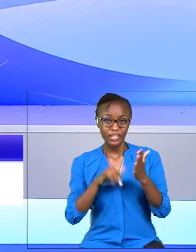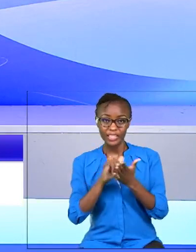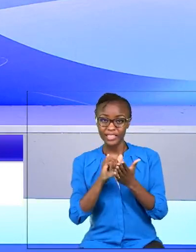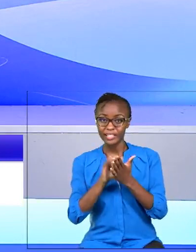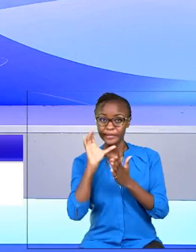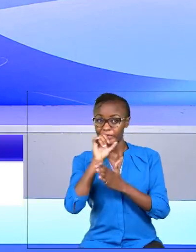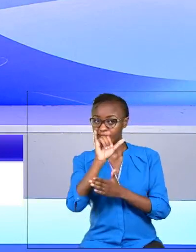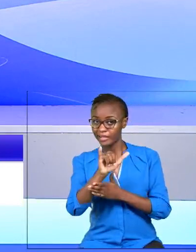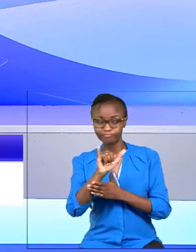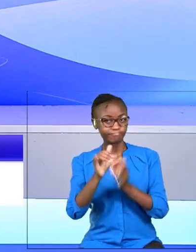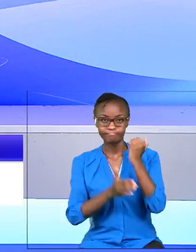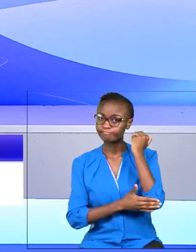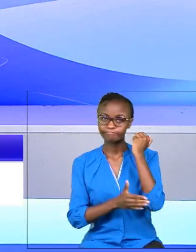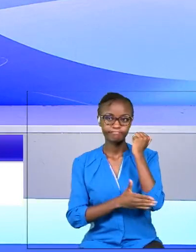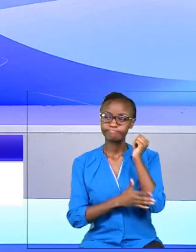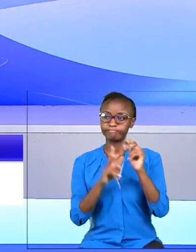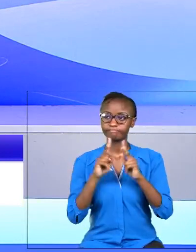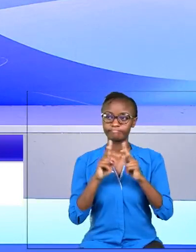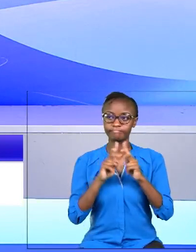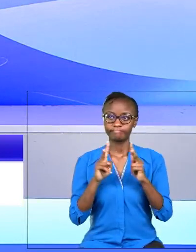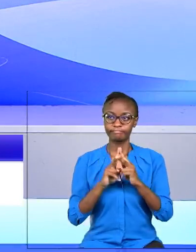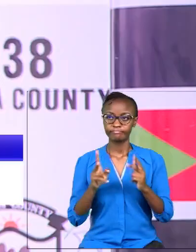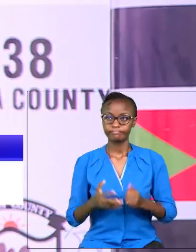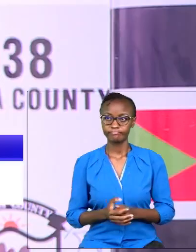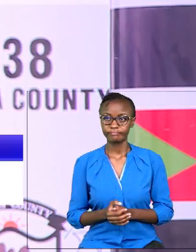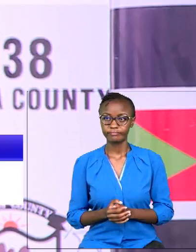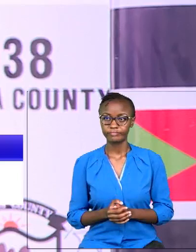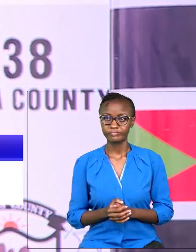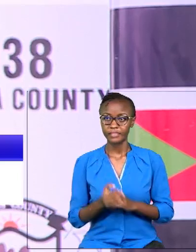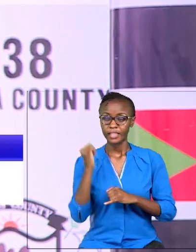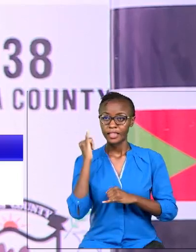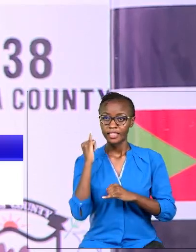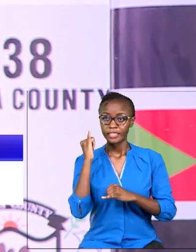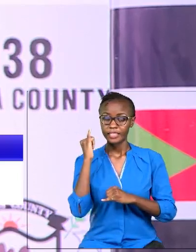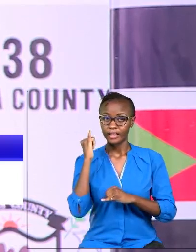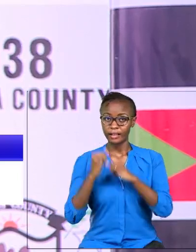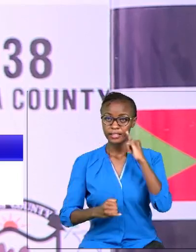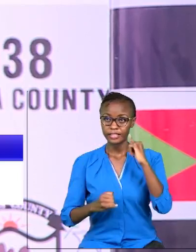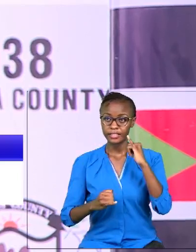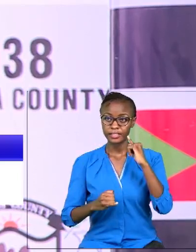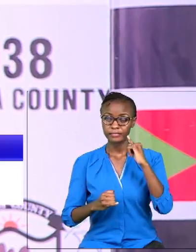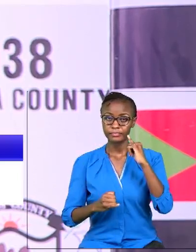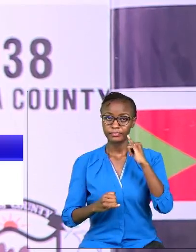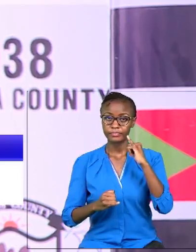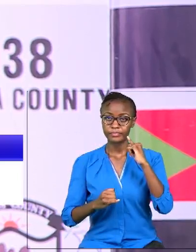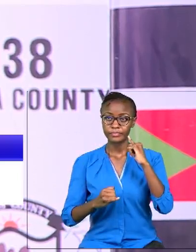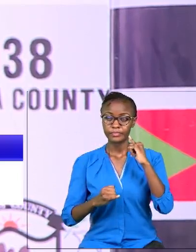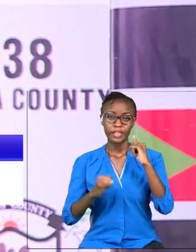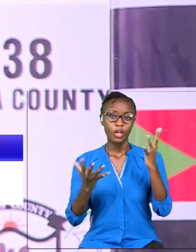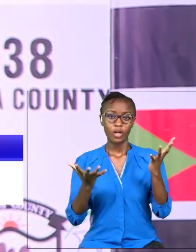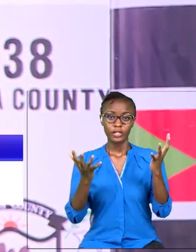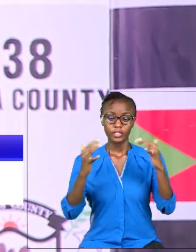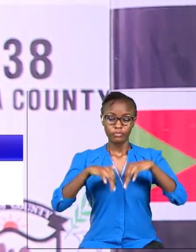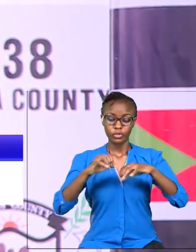saying it was in bad faith. With this final annual Devolution Conference held here in Wate, Makueni